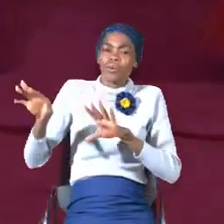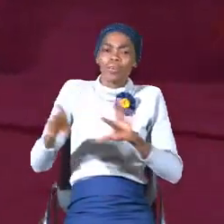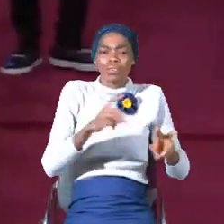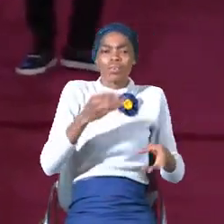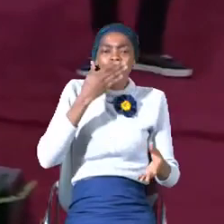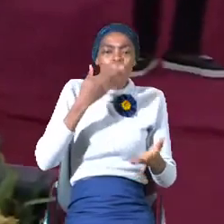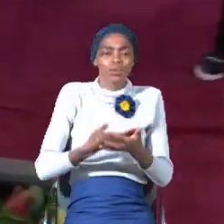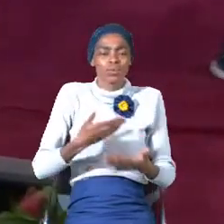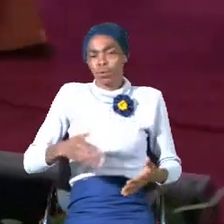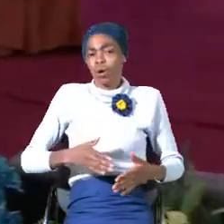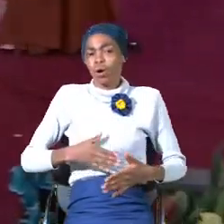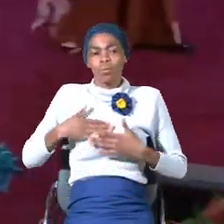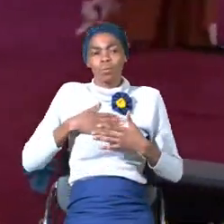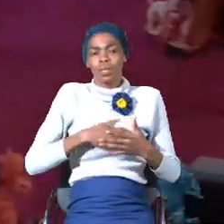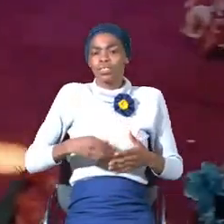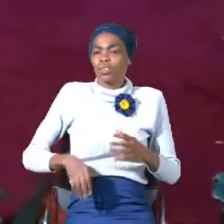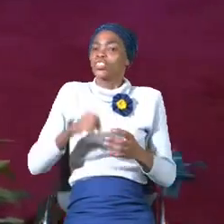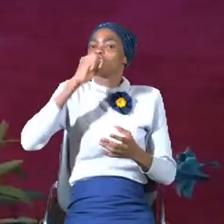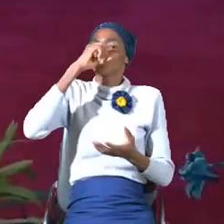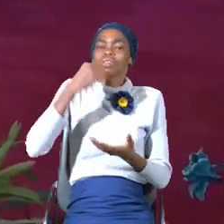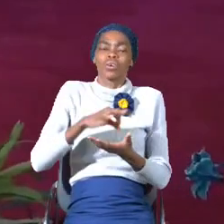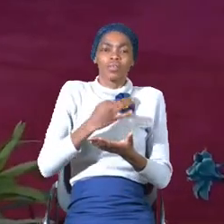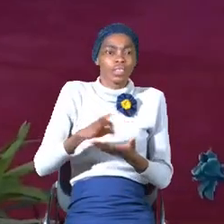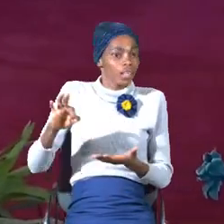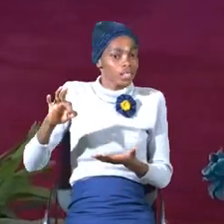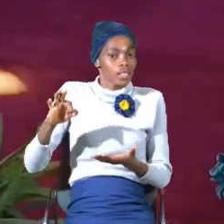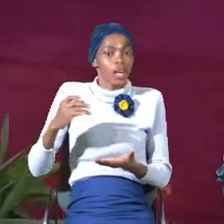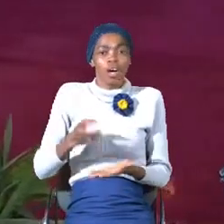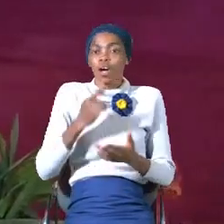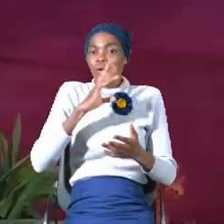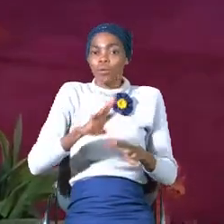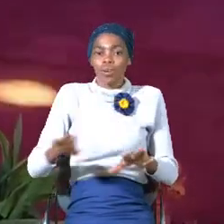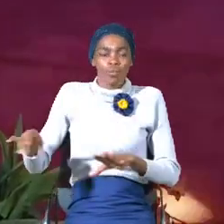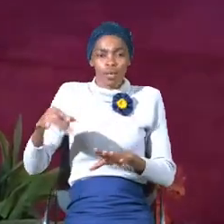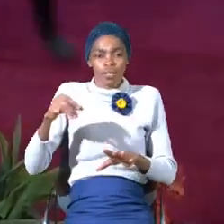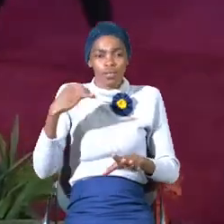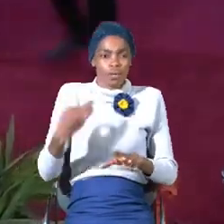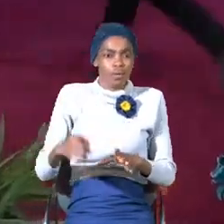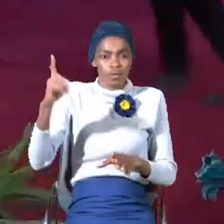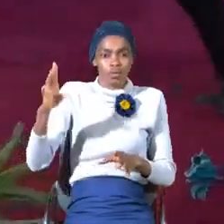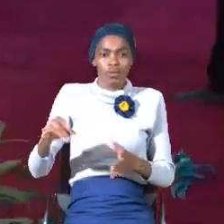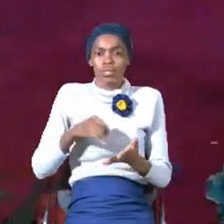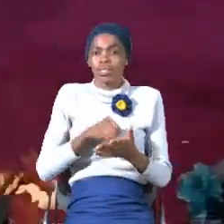Somebody drink of that river. His name is Holy Spirit.